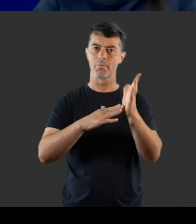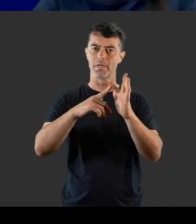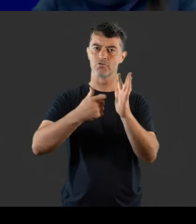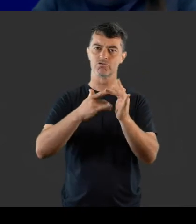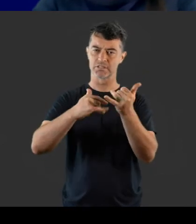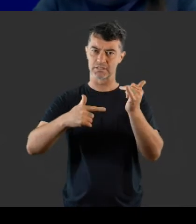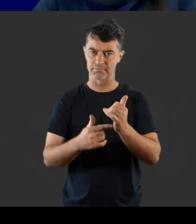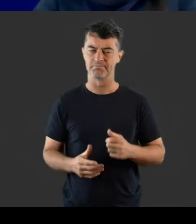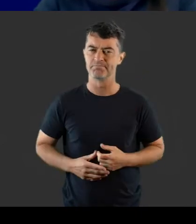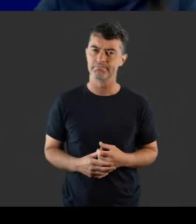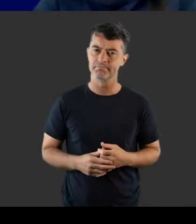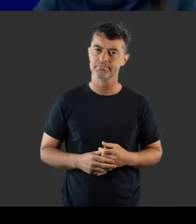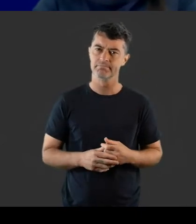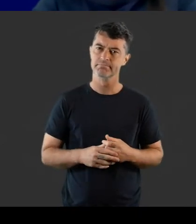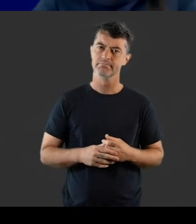Optometrist.